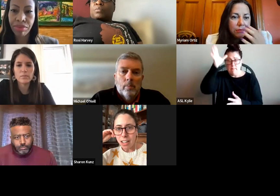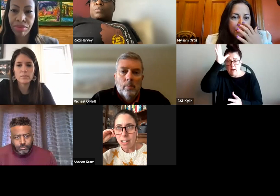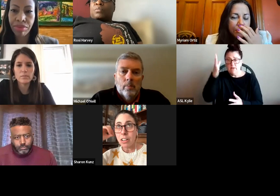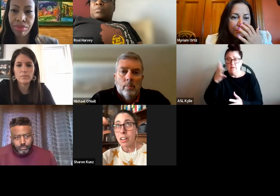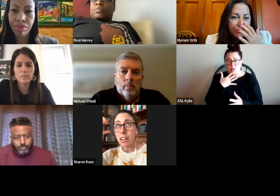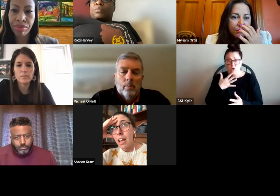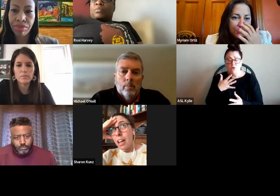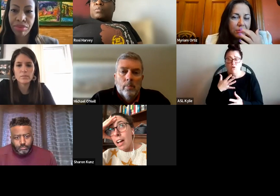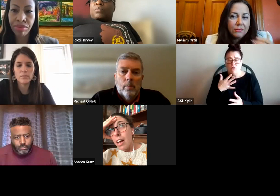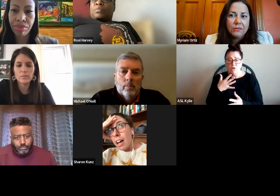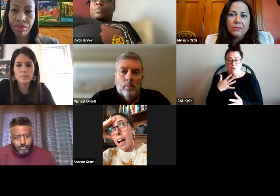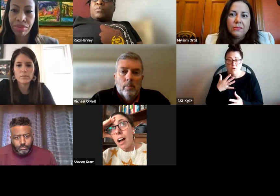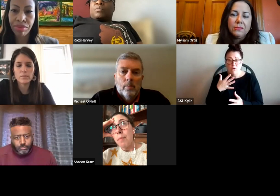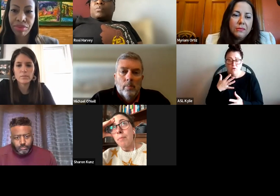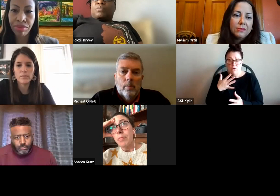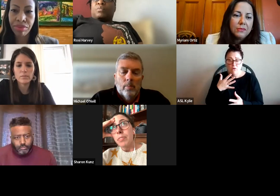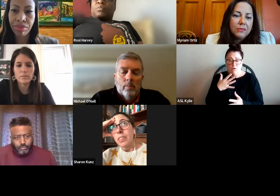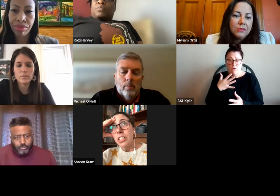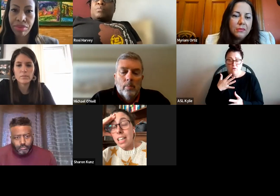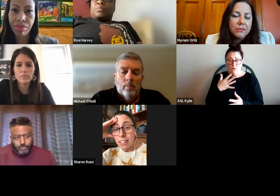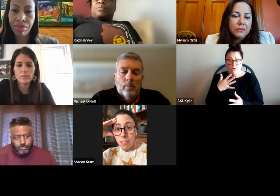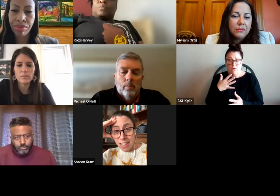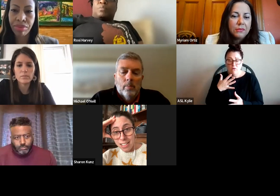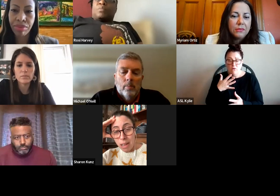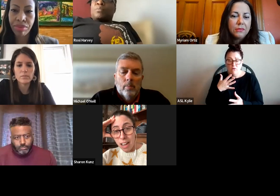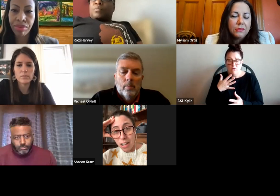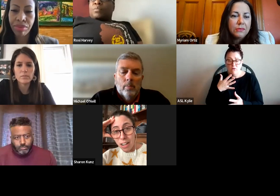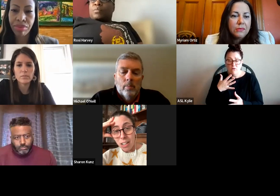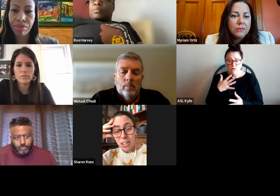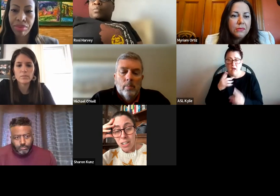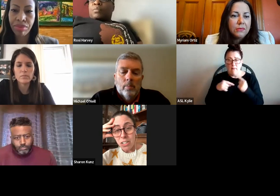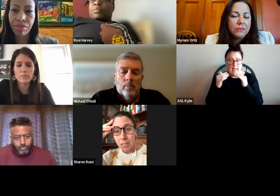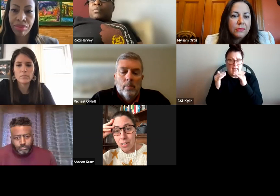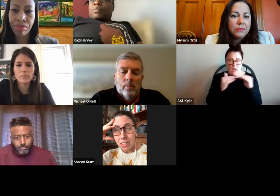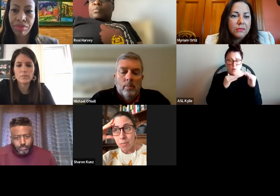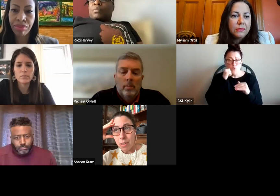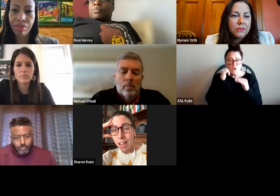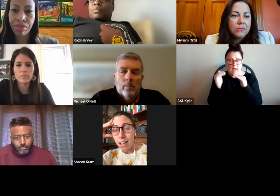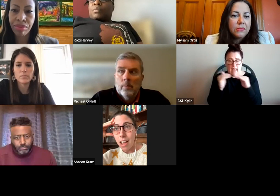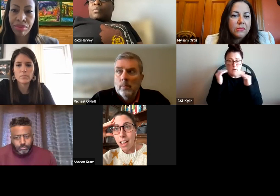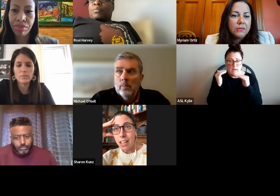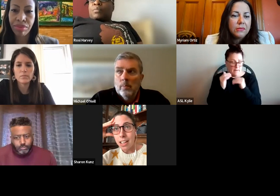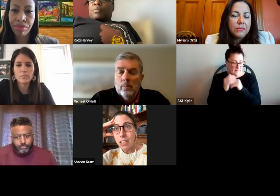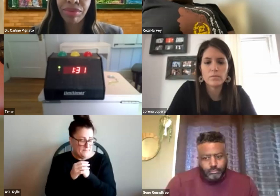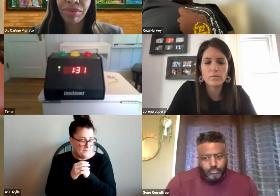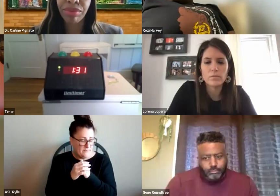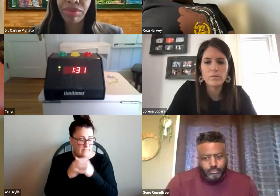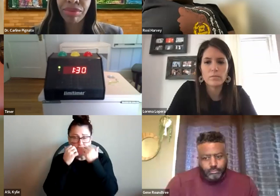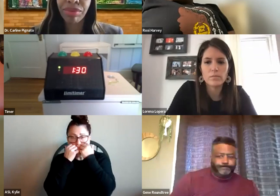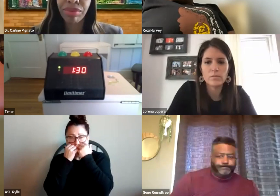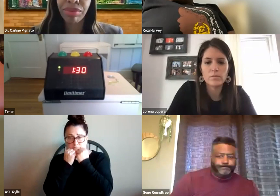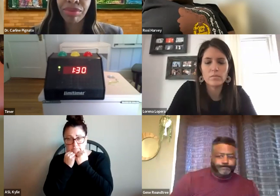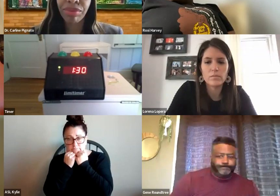like a lot of her she said a lot of the right things about equity, racial equity, which is something that I care deeply